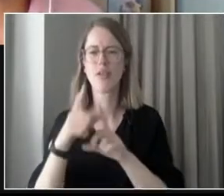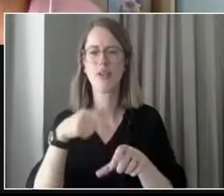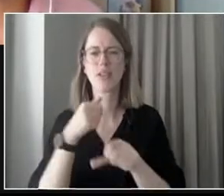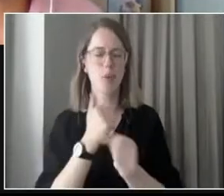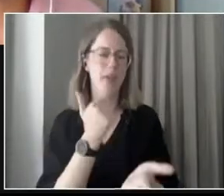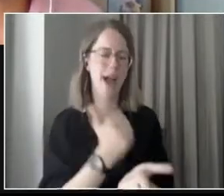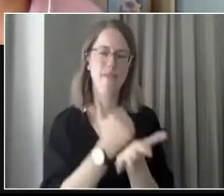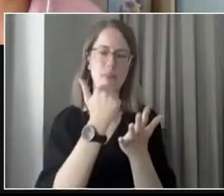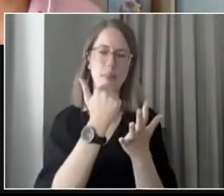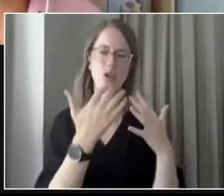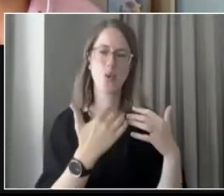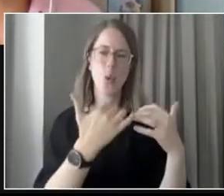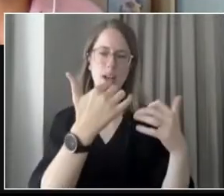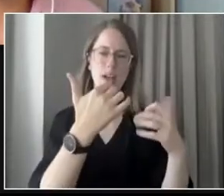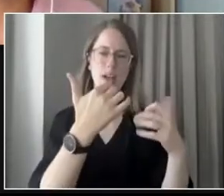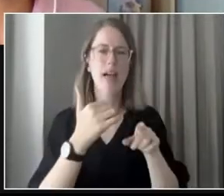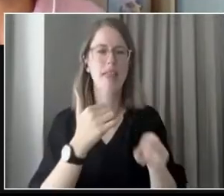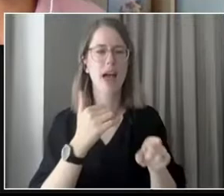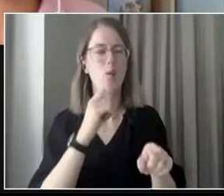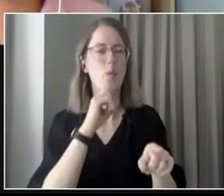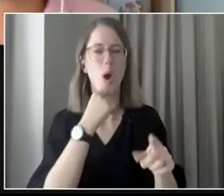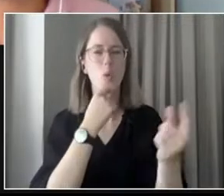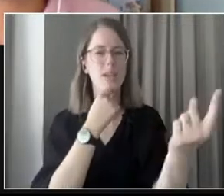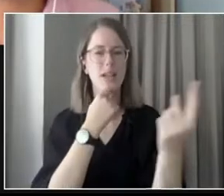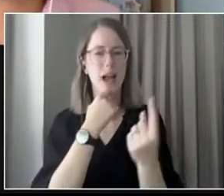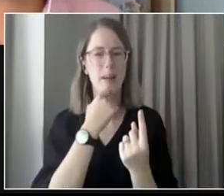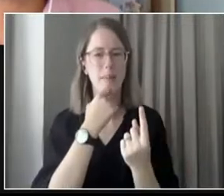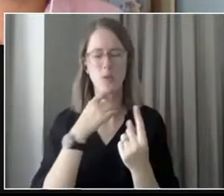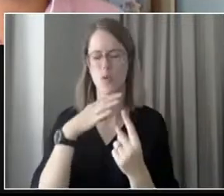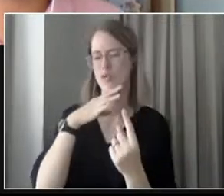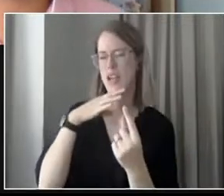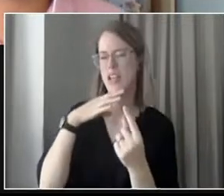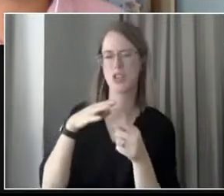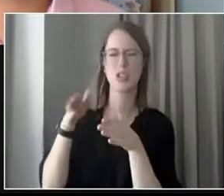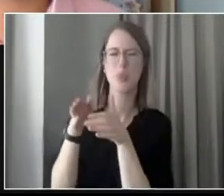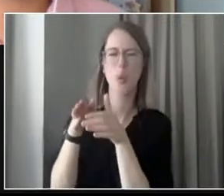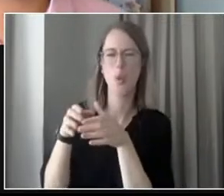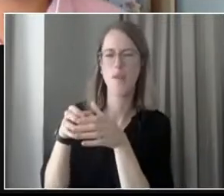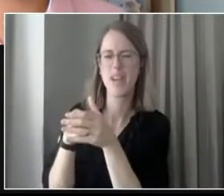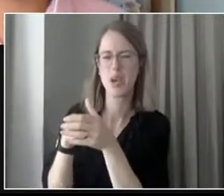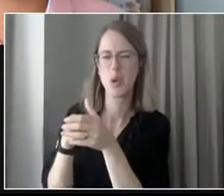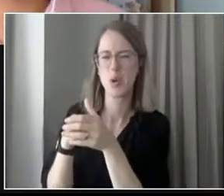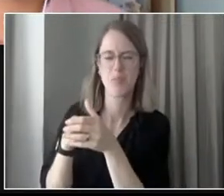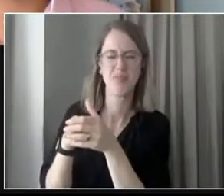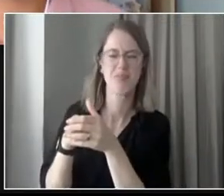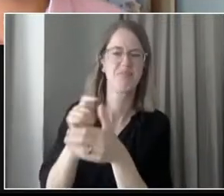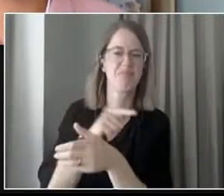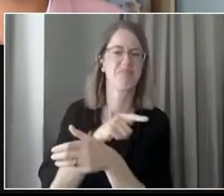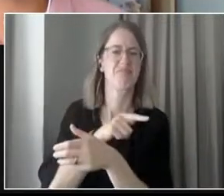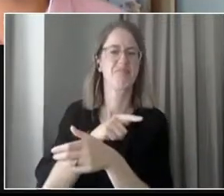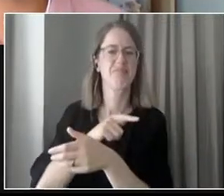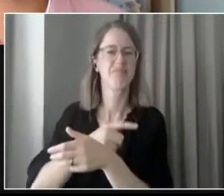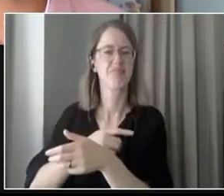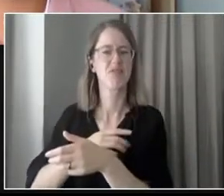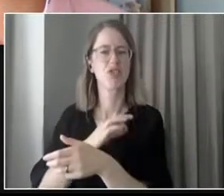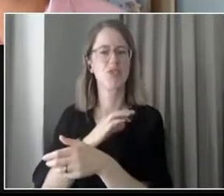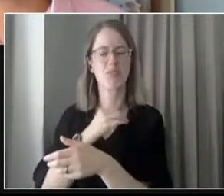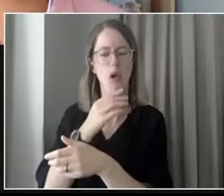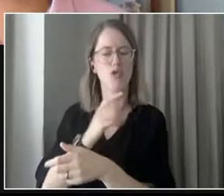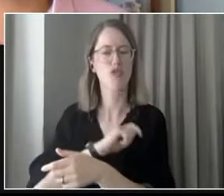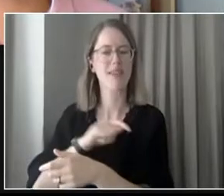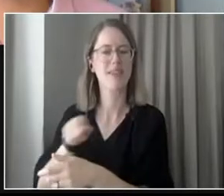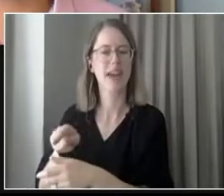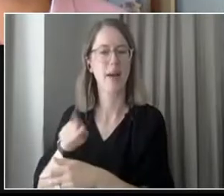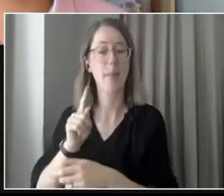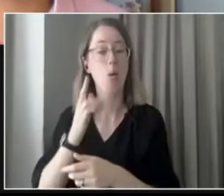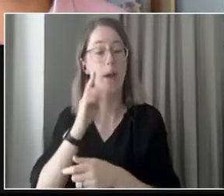audience. They don't come to some obscure little venue to see it because they don't have enough faith in it. But when it's